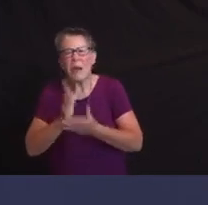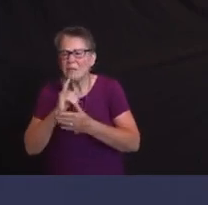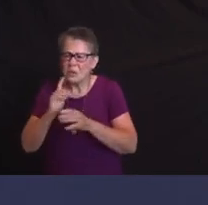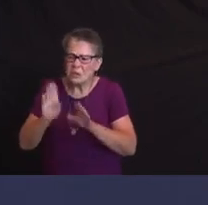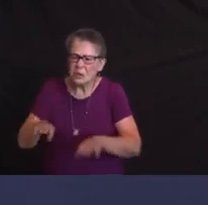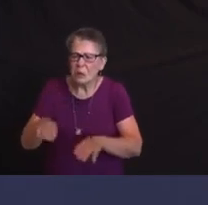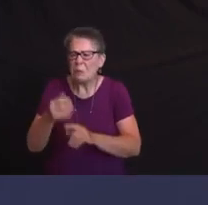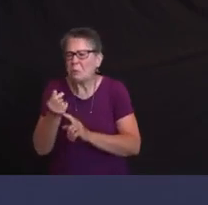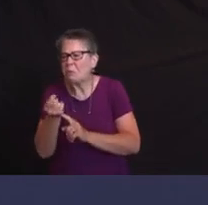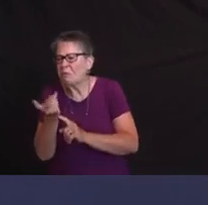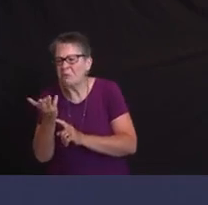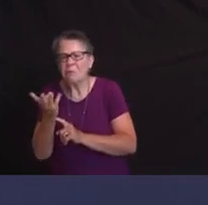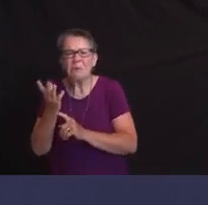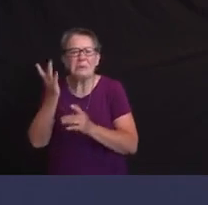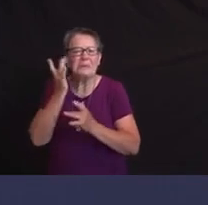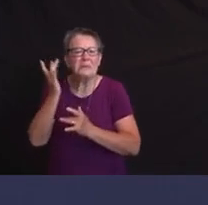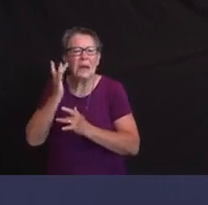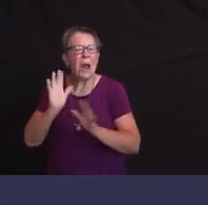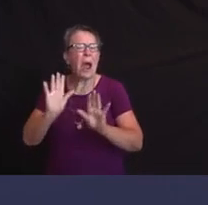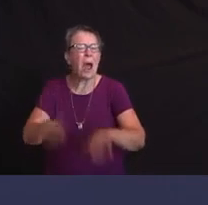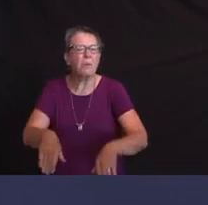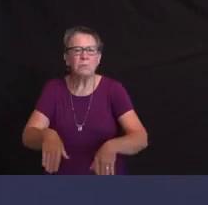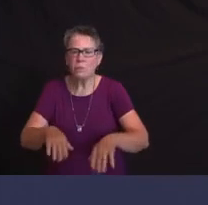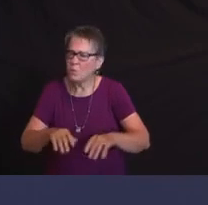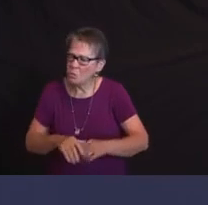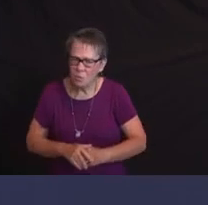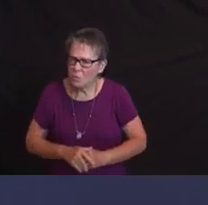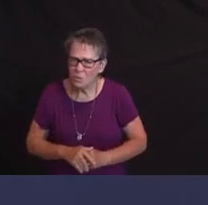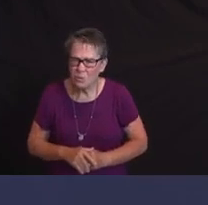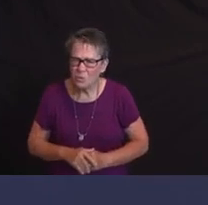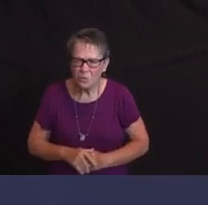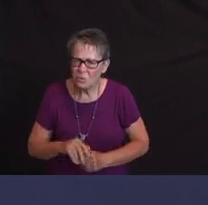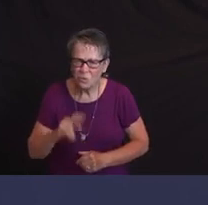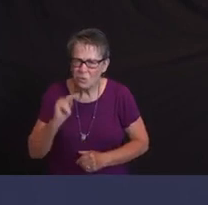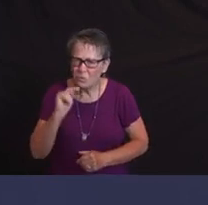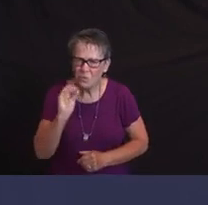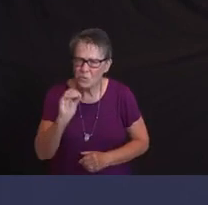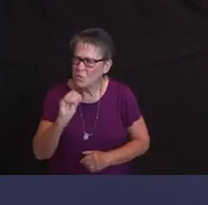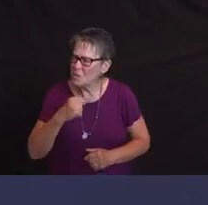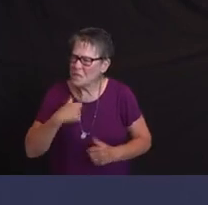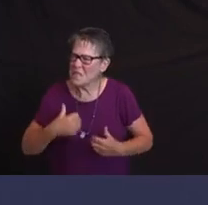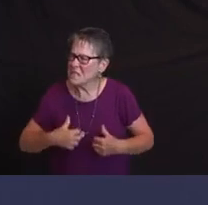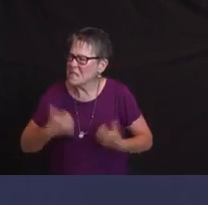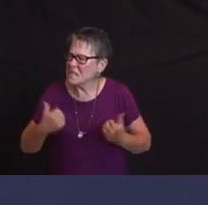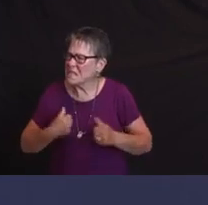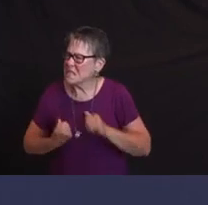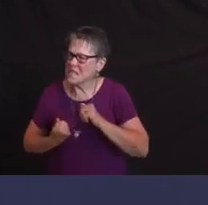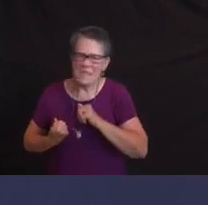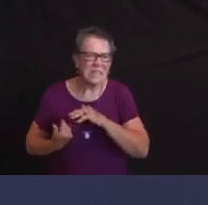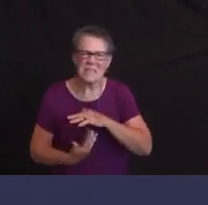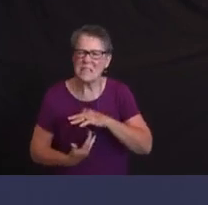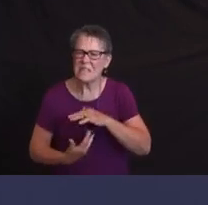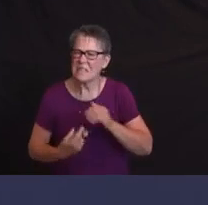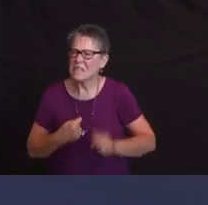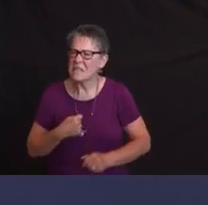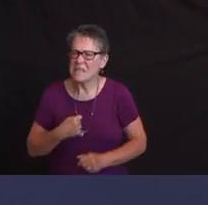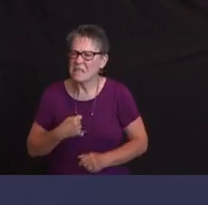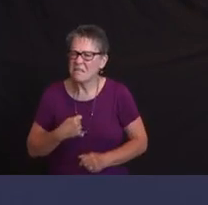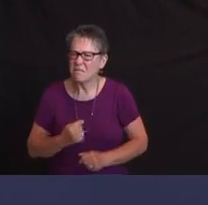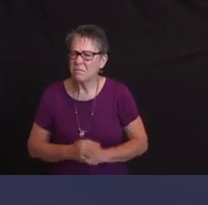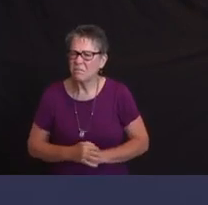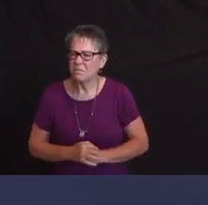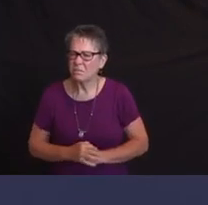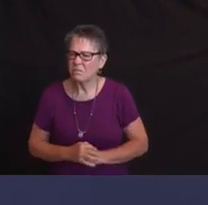and I cannot be kind about that. It shouldn't surprise anyone that we, along with, I firmly